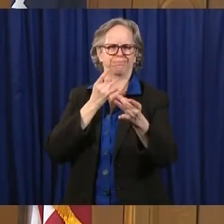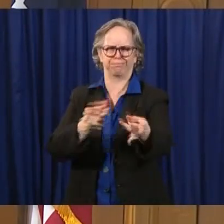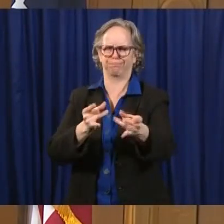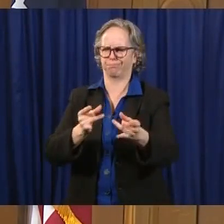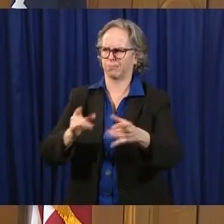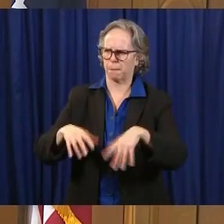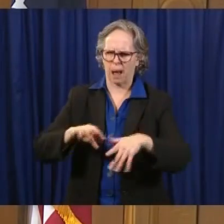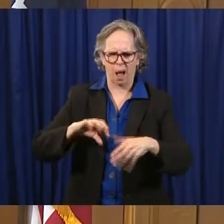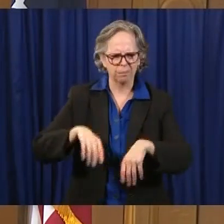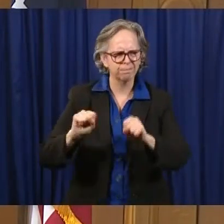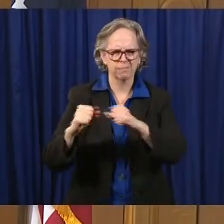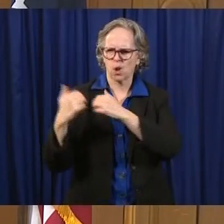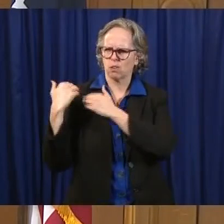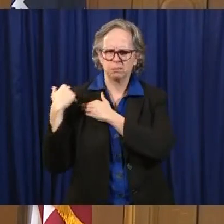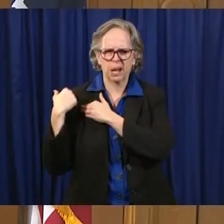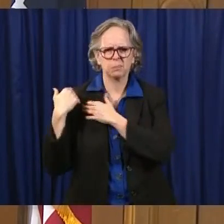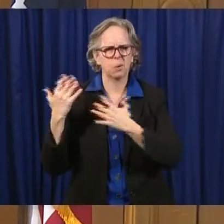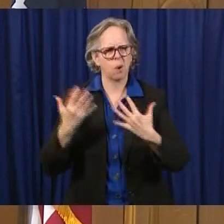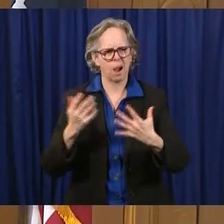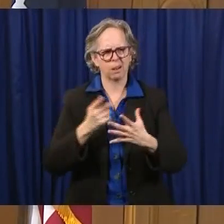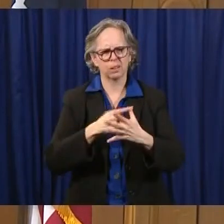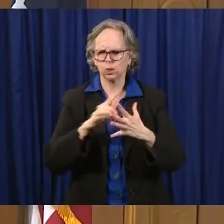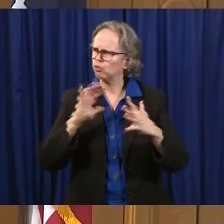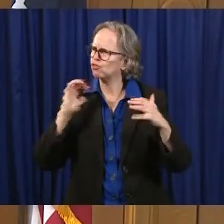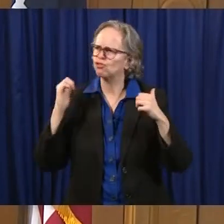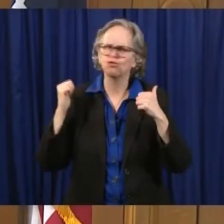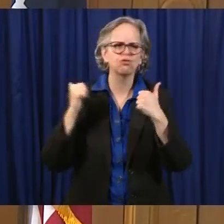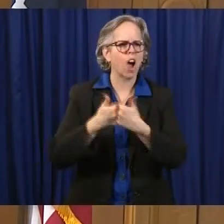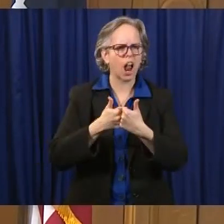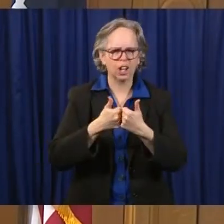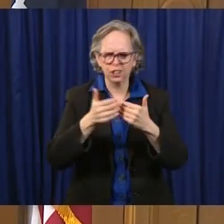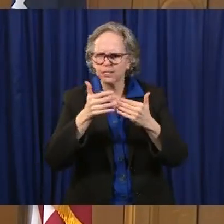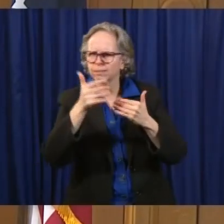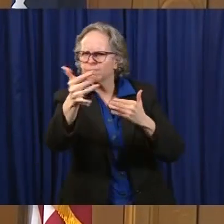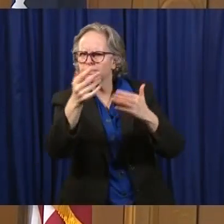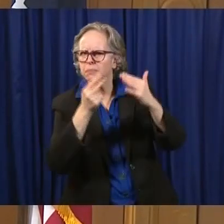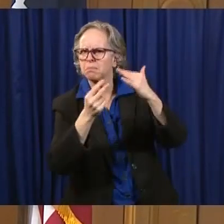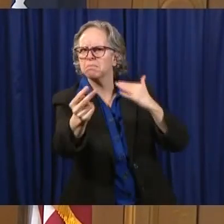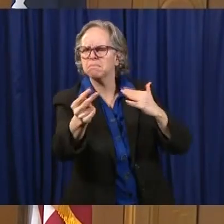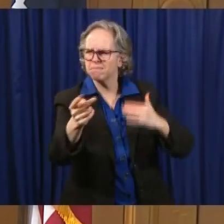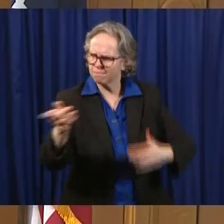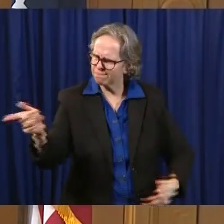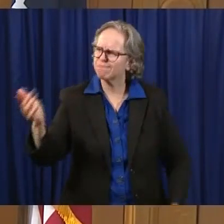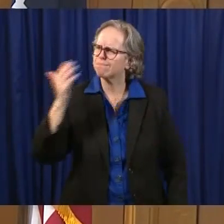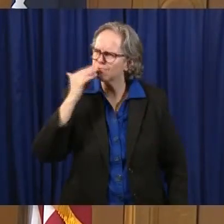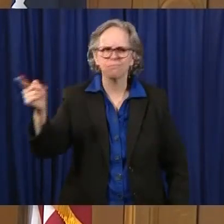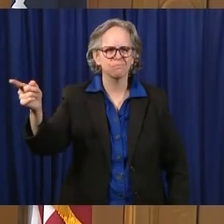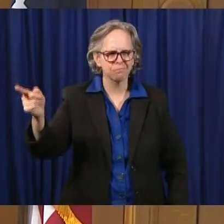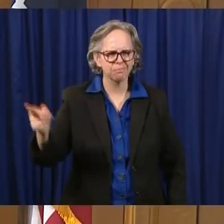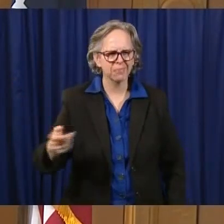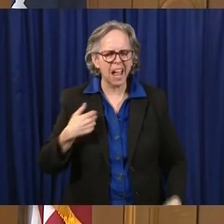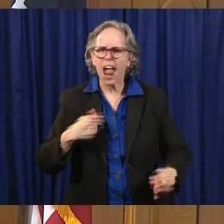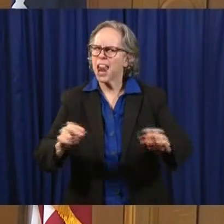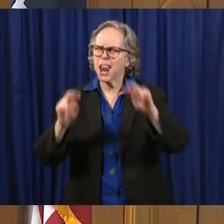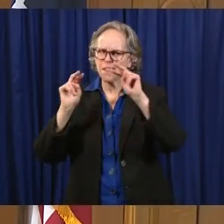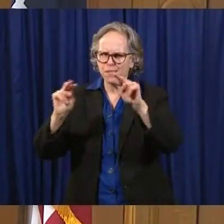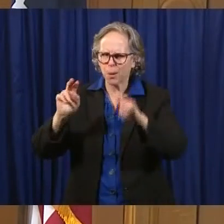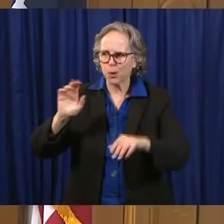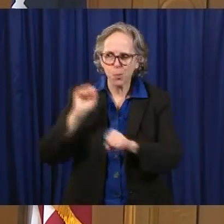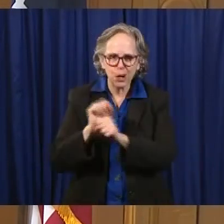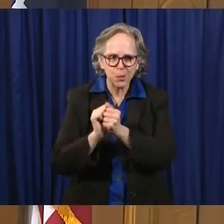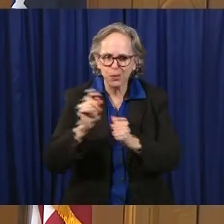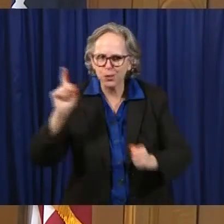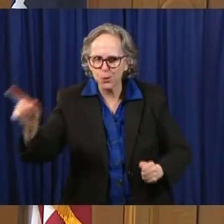kind of the challenges that we face. And I personally look forward to continuing to work with you and the other mayors around the